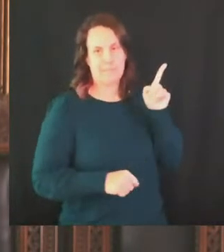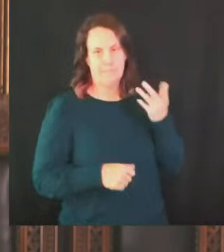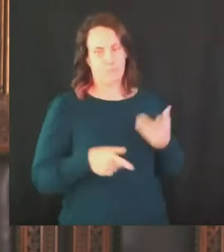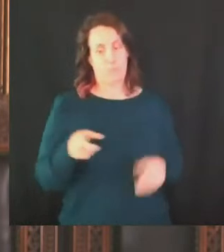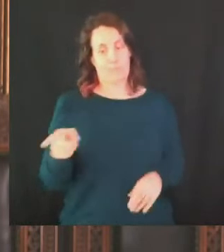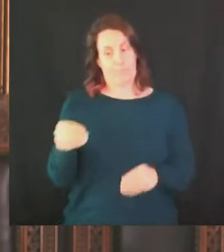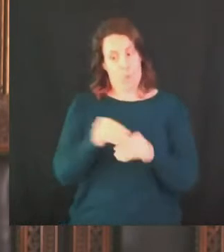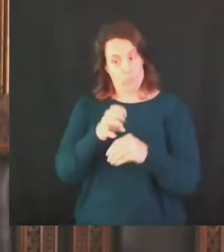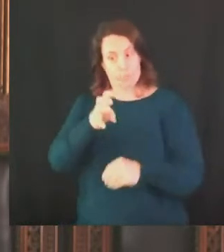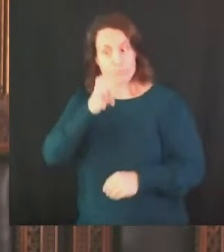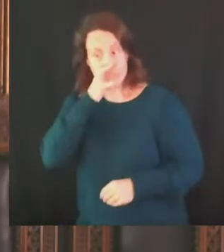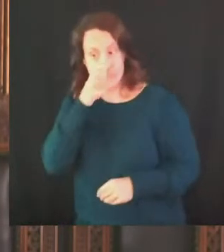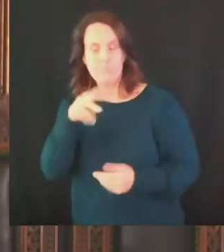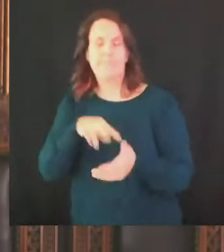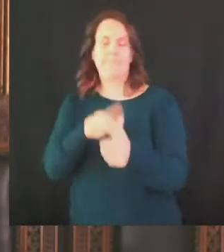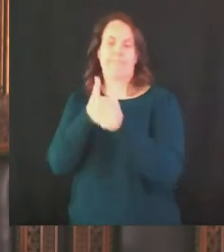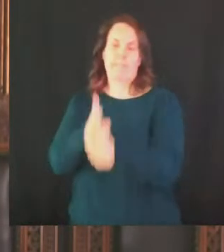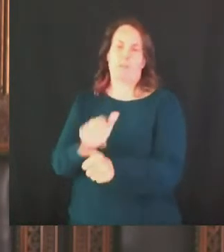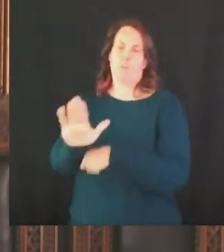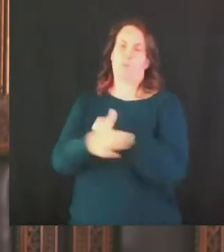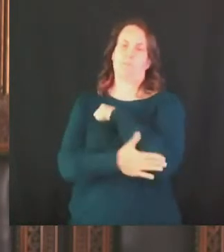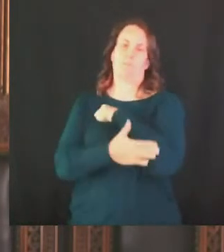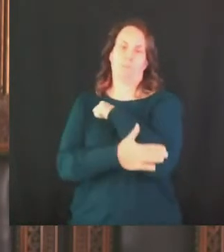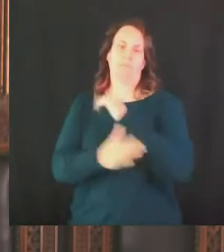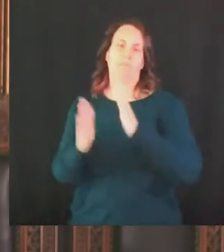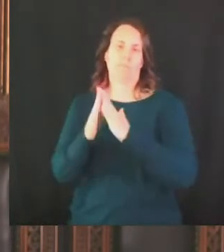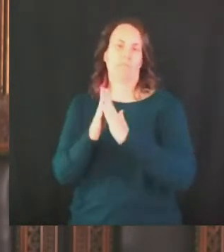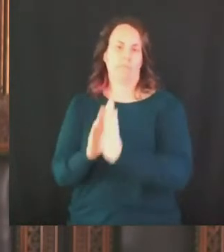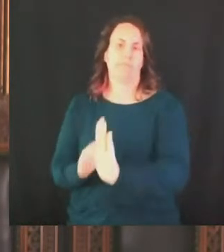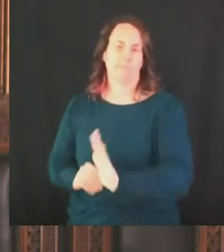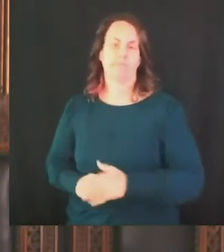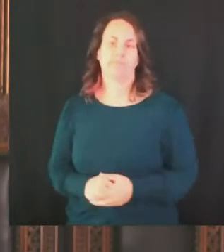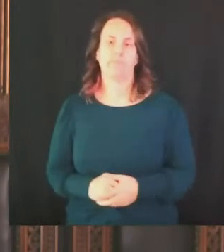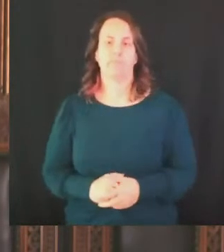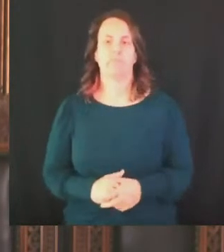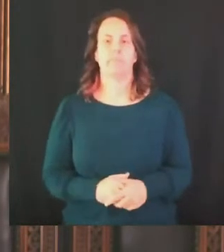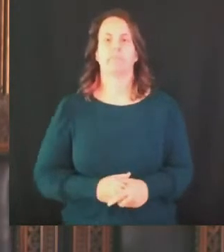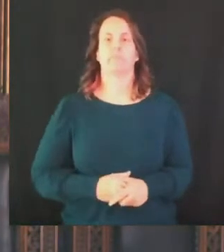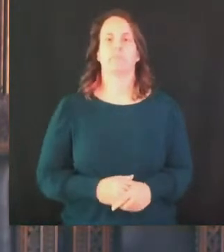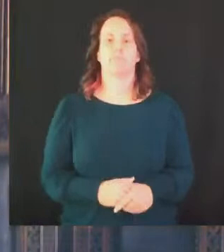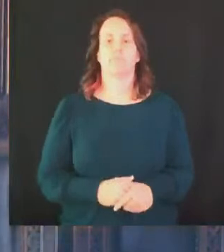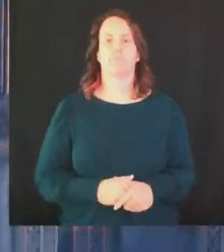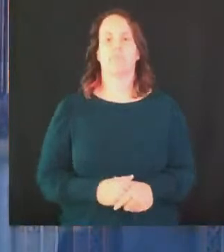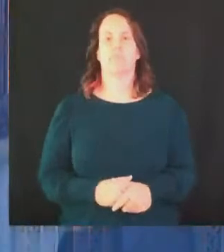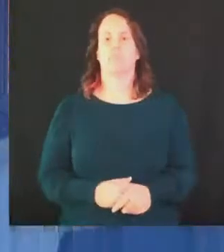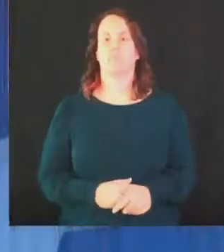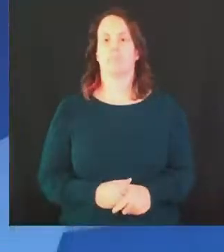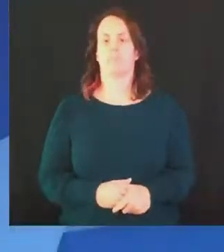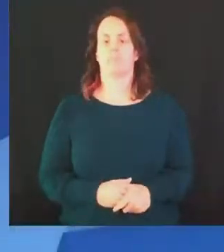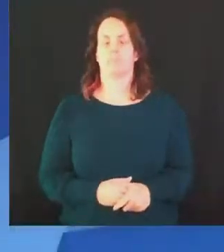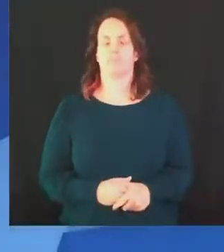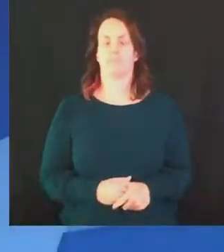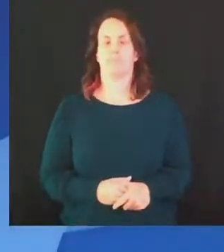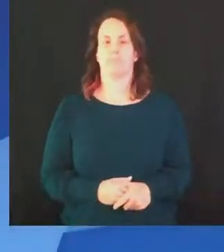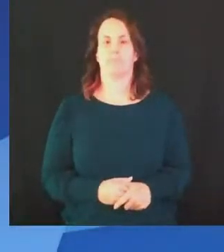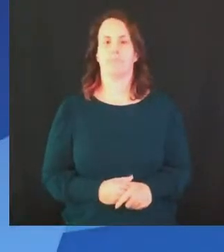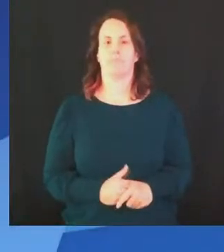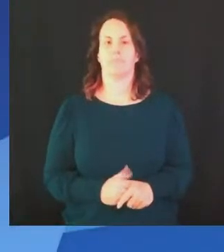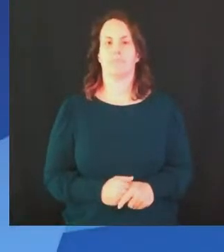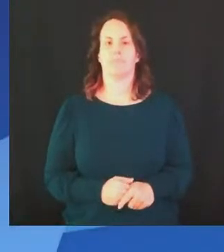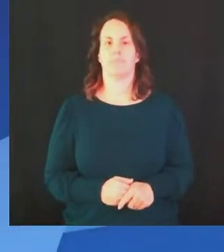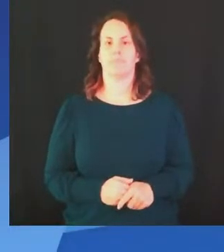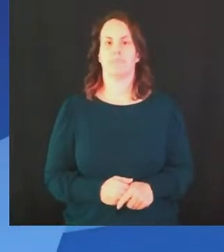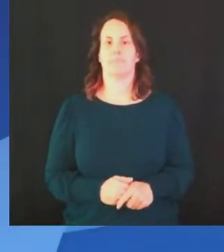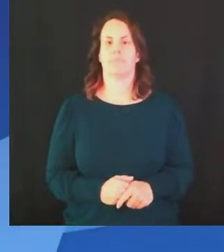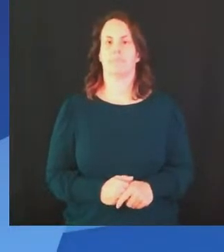our order can be changed. Thank you, Nick. Now to Heather Poltrock from